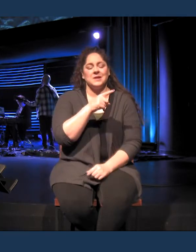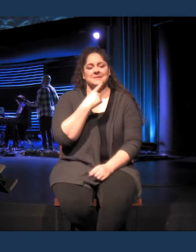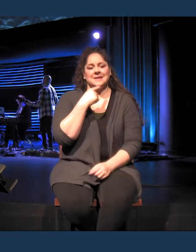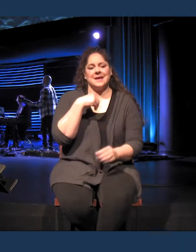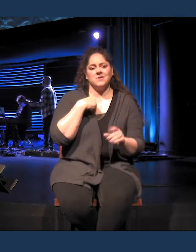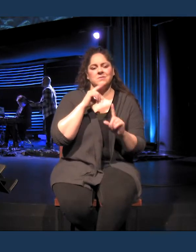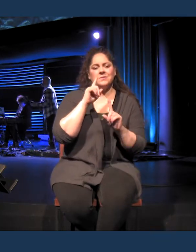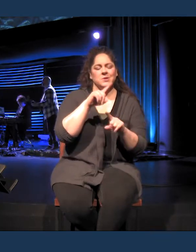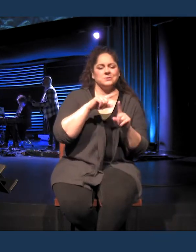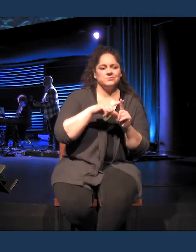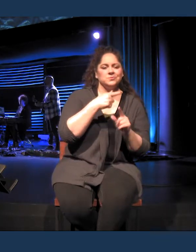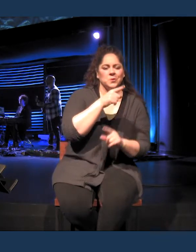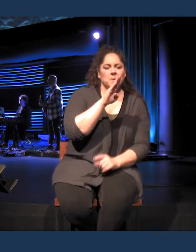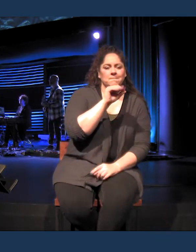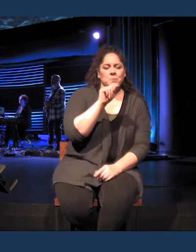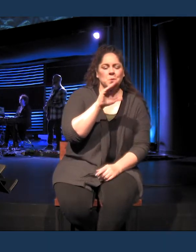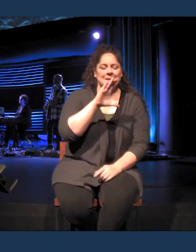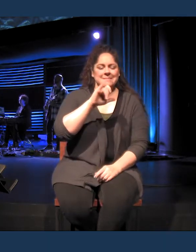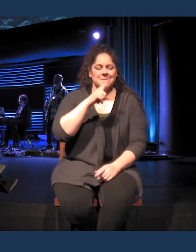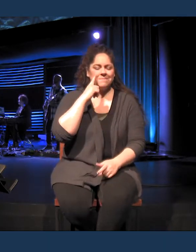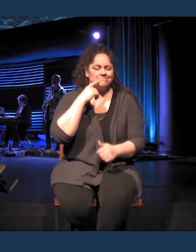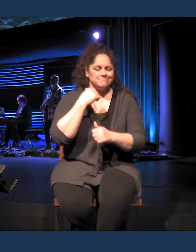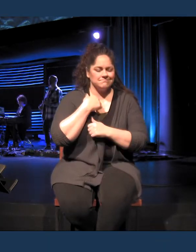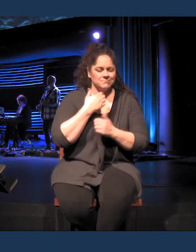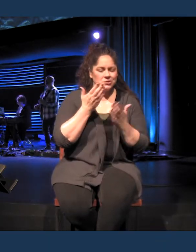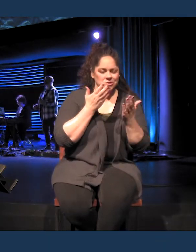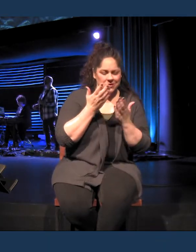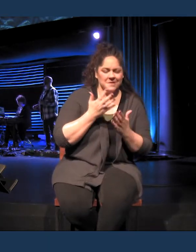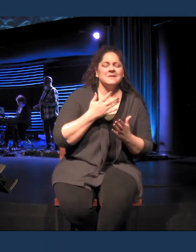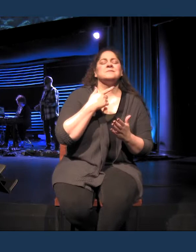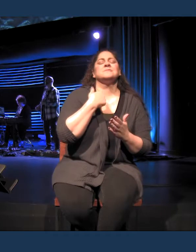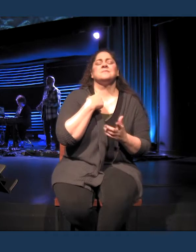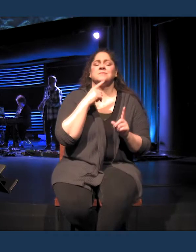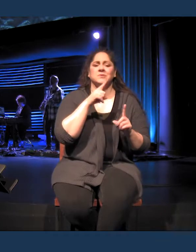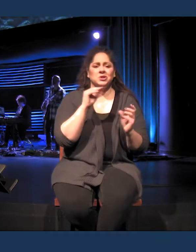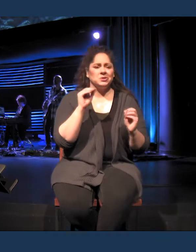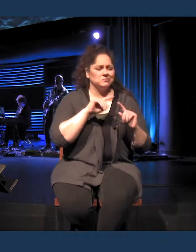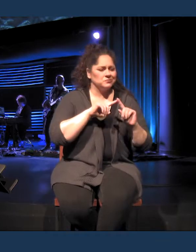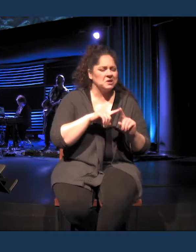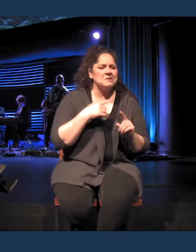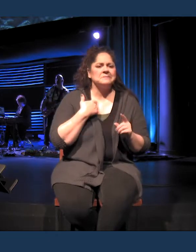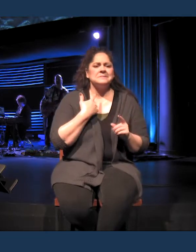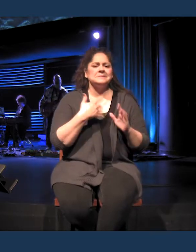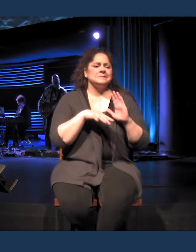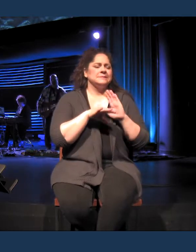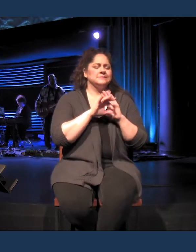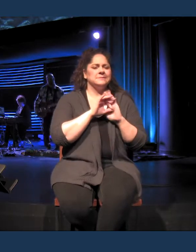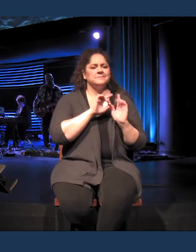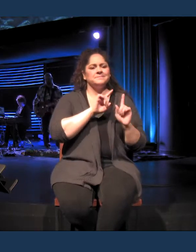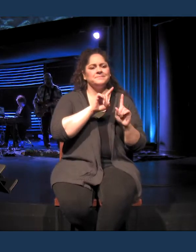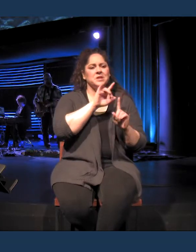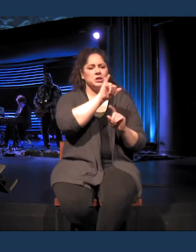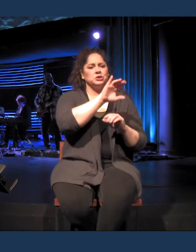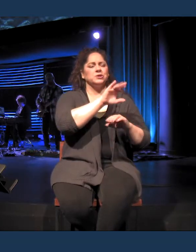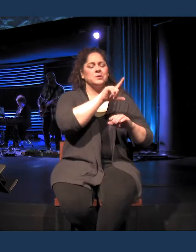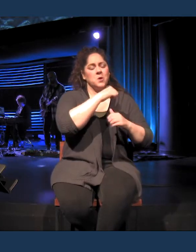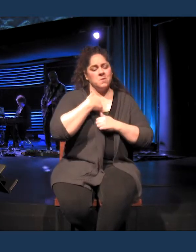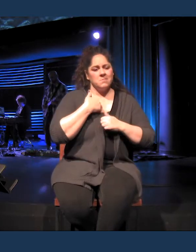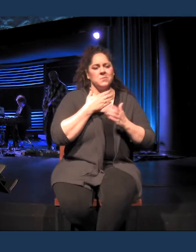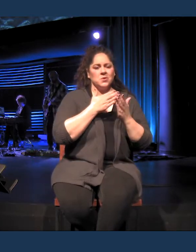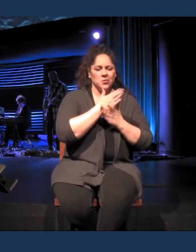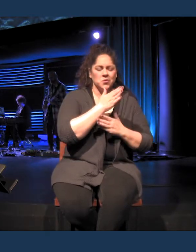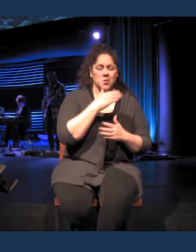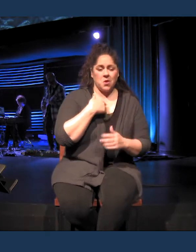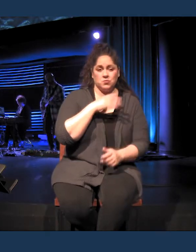with nothing left in me and no one to rely on. I chose to go to the services there Sunday mornings. Midway through boot camp